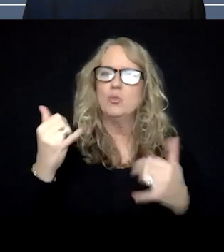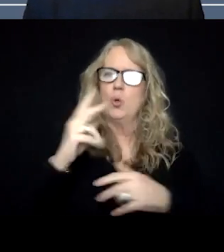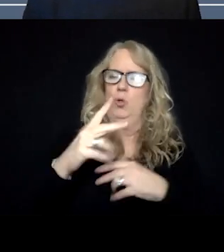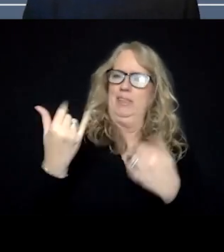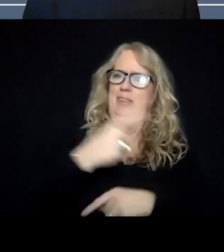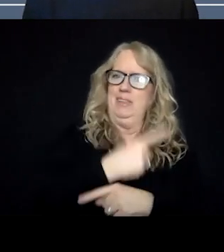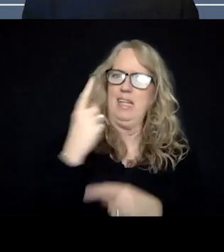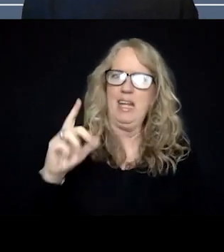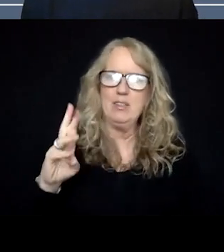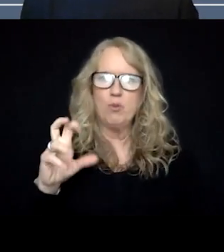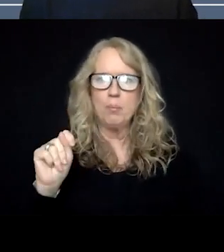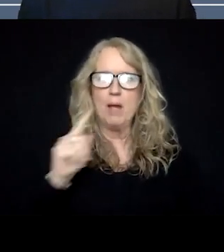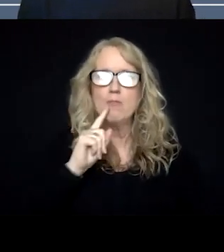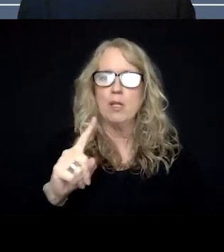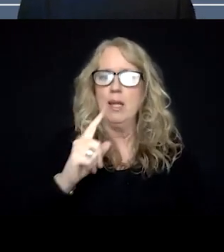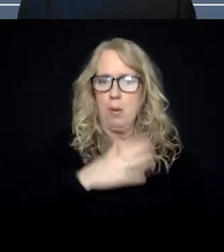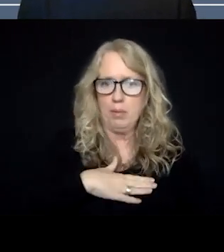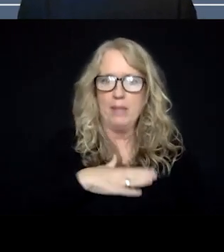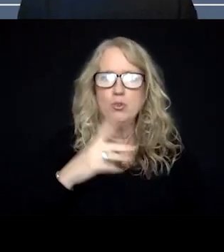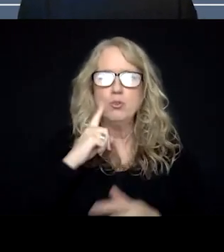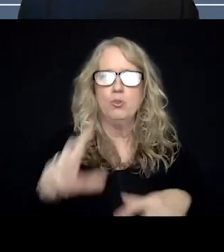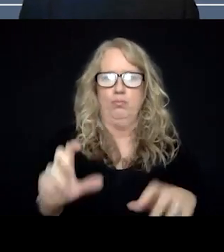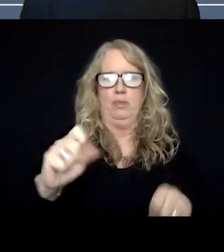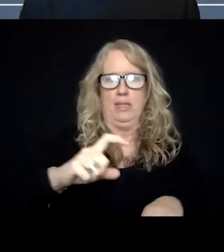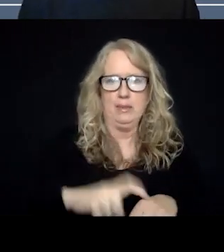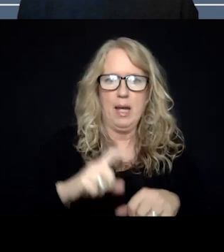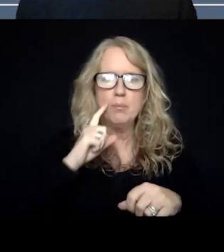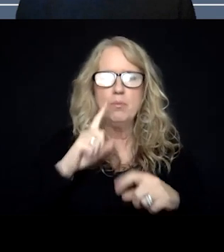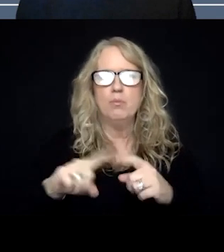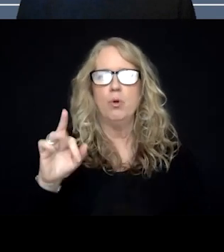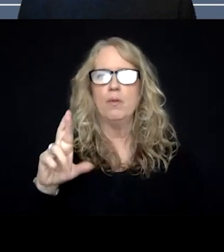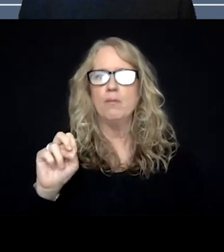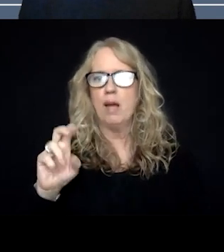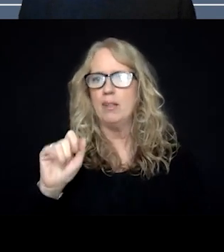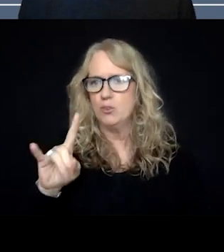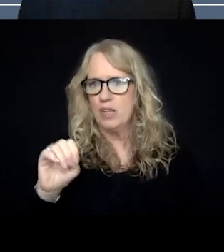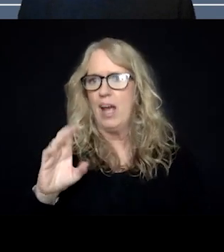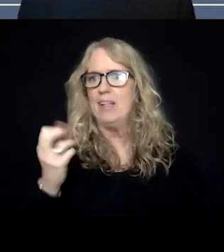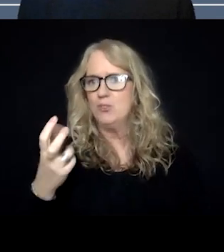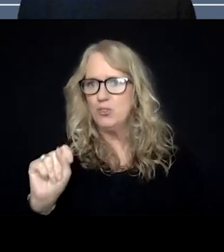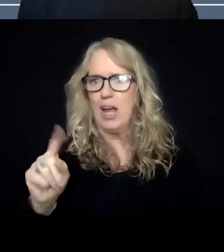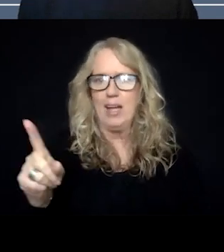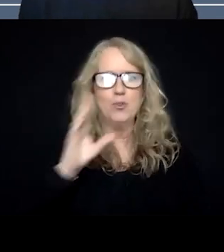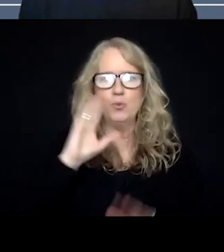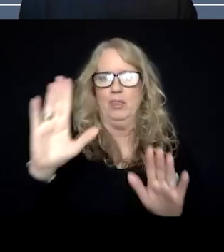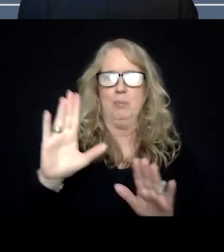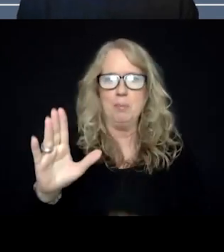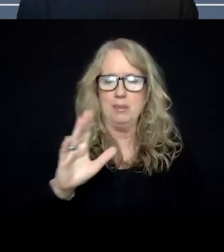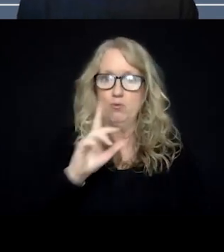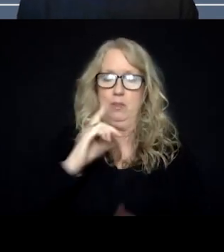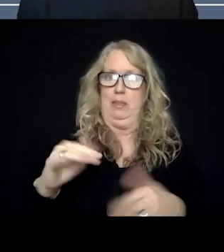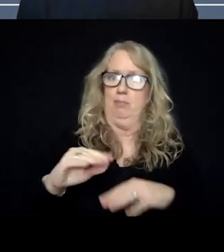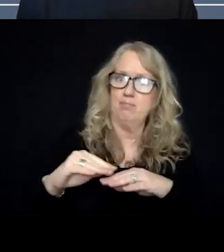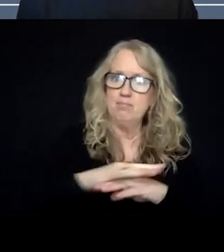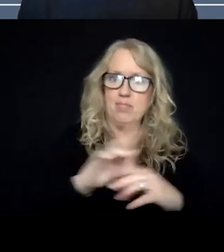today. It's our pleasure to really take some time to have a fireside chat with a remarkable individual who's not only reshaped